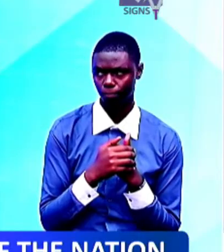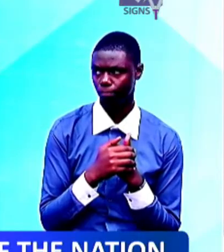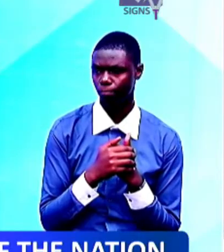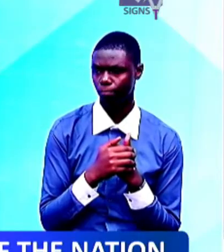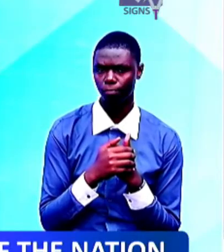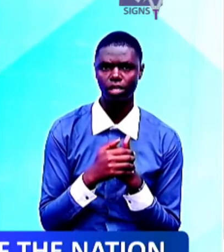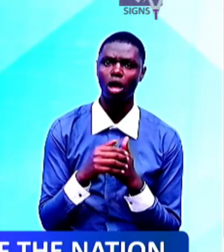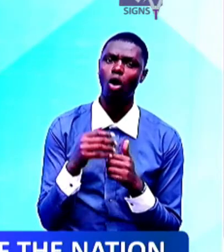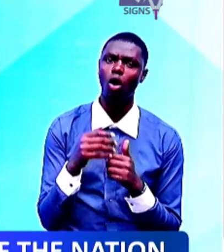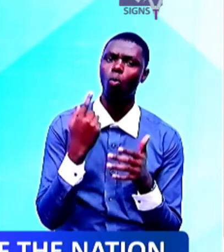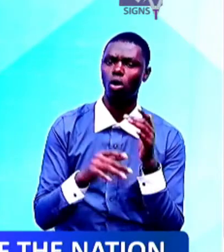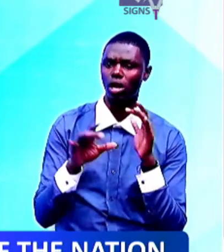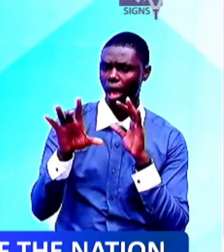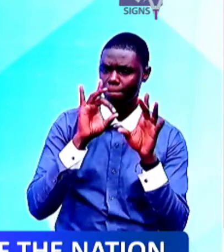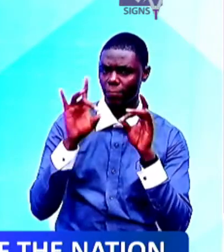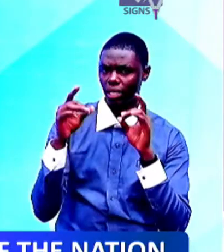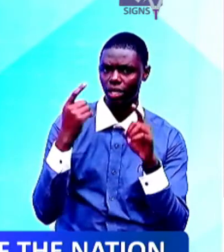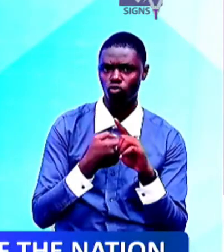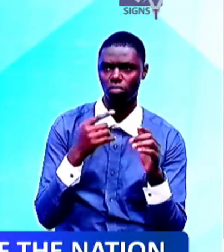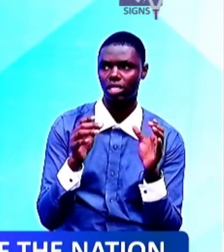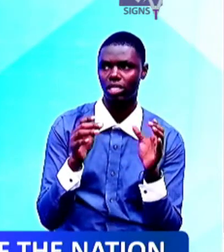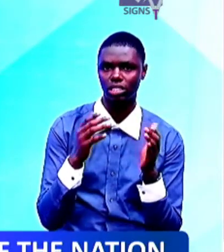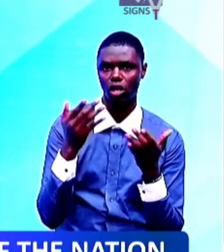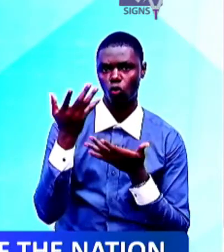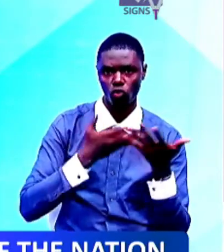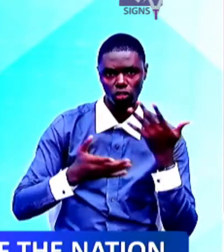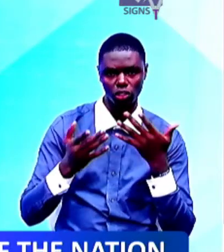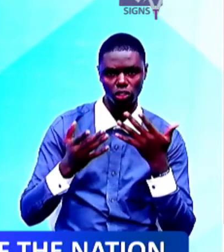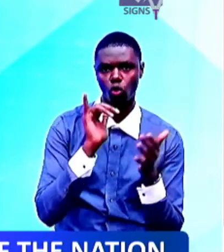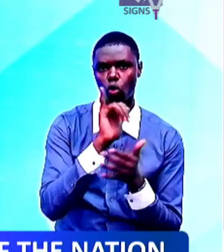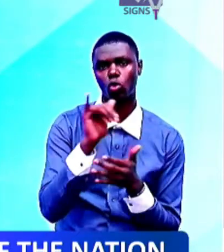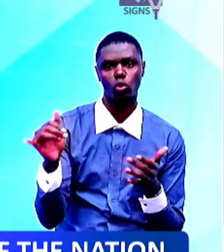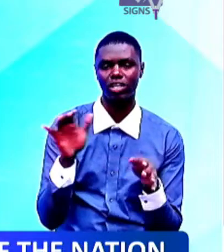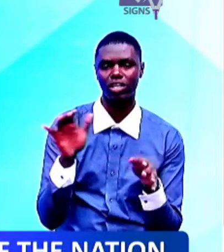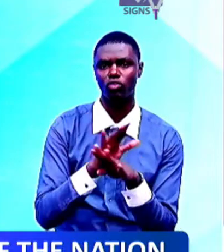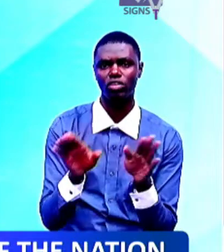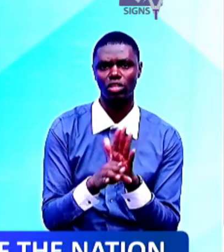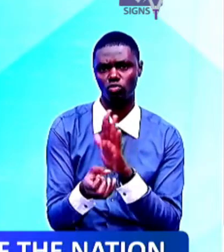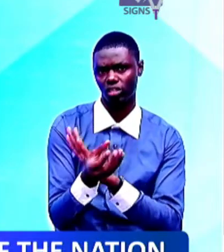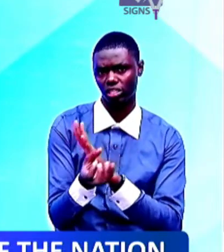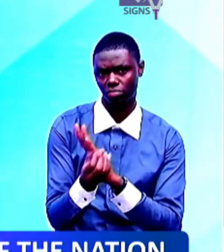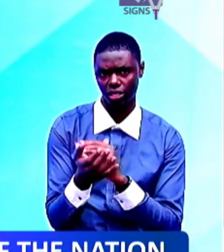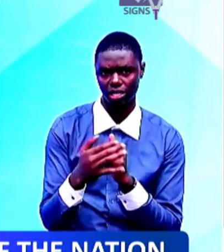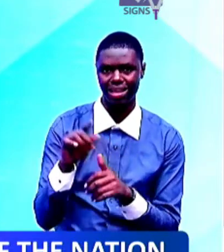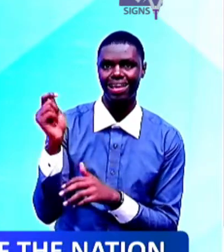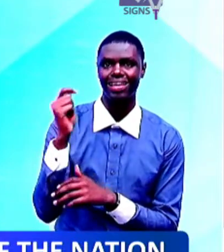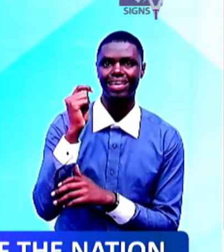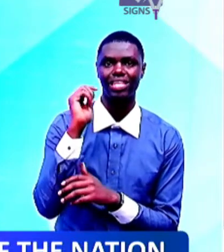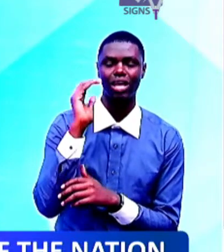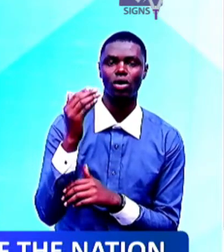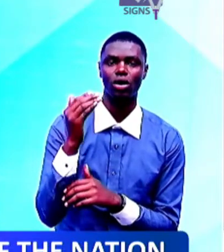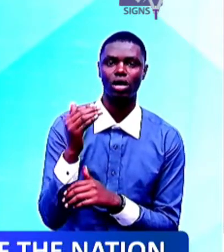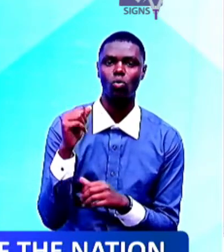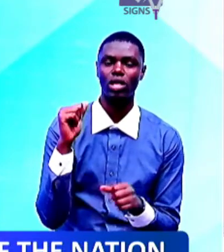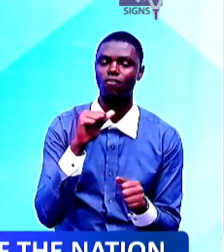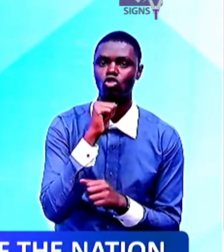what I'm picking from this whole conversation on all those parallels that you have drawn. Yes. Kenya, we haven't figured